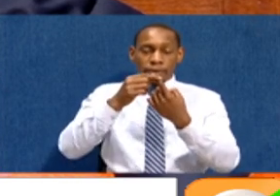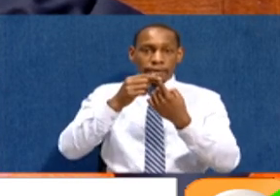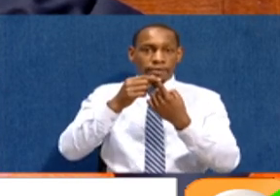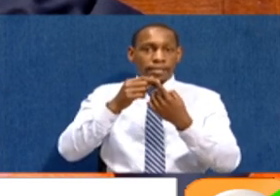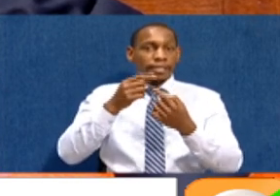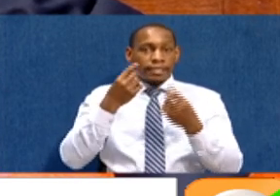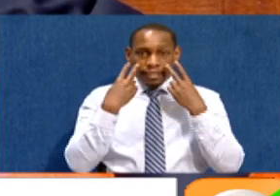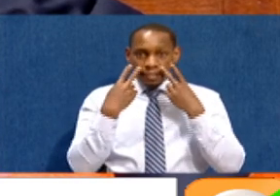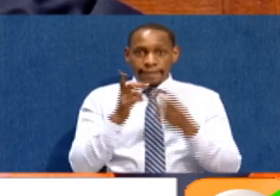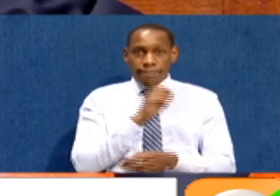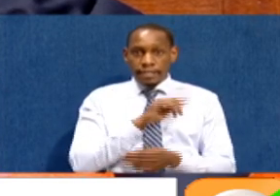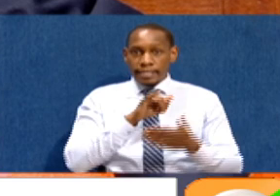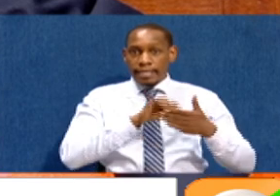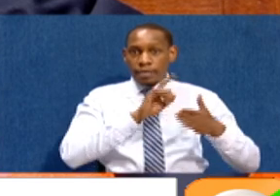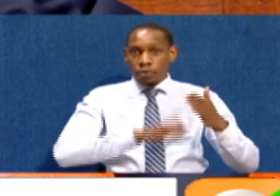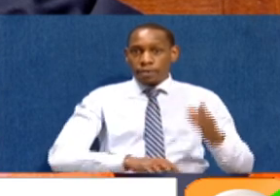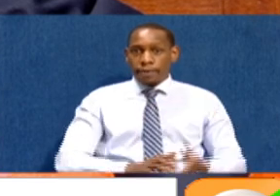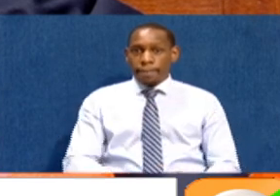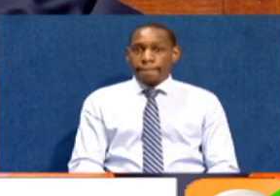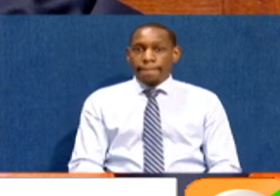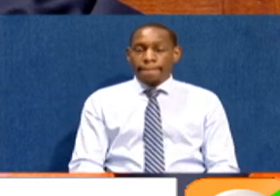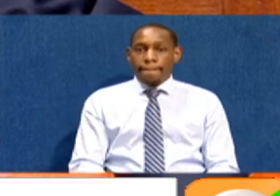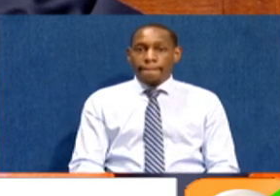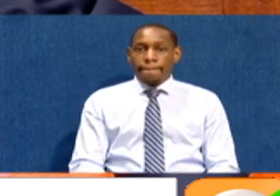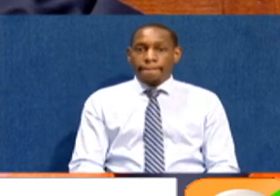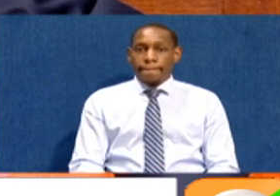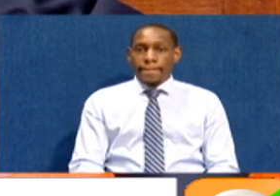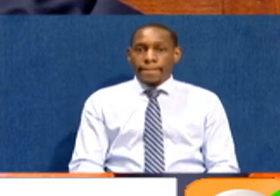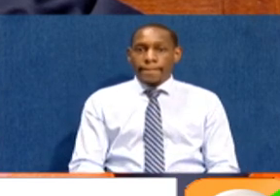seen that there have been